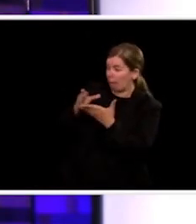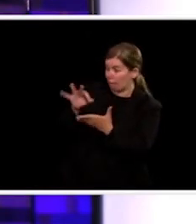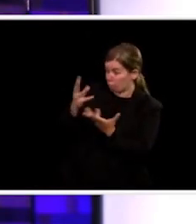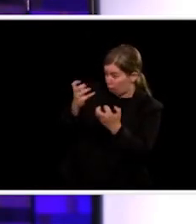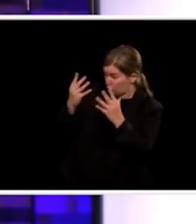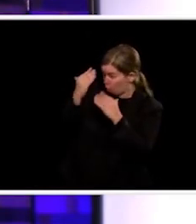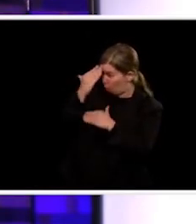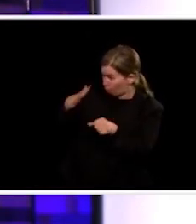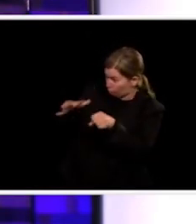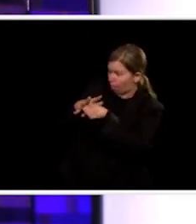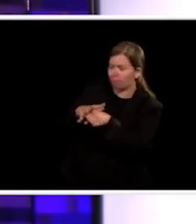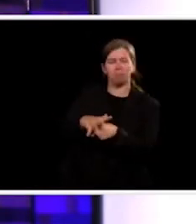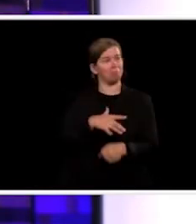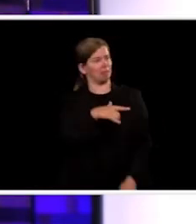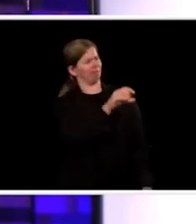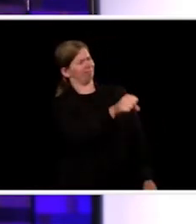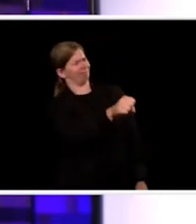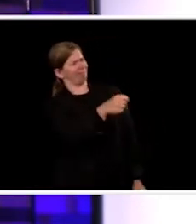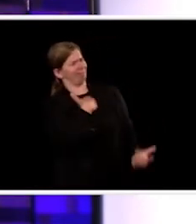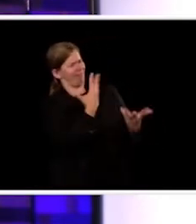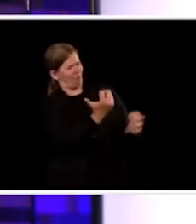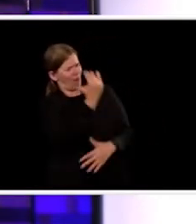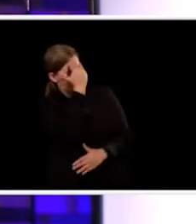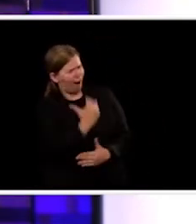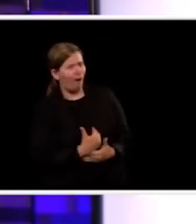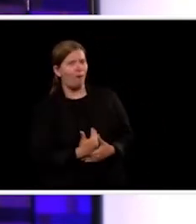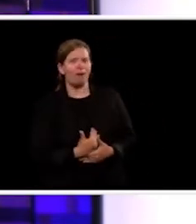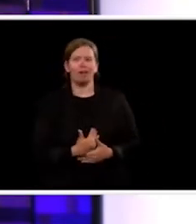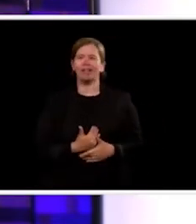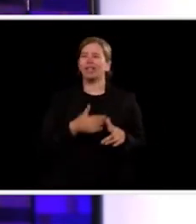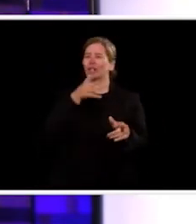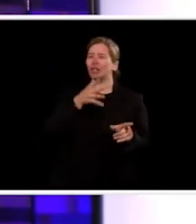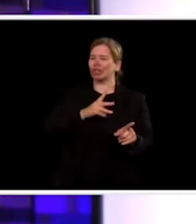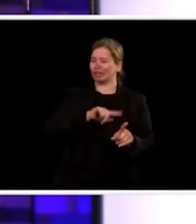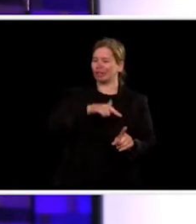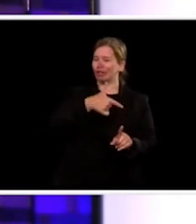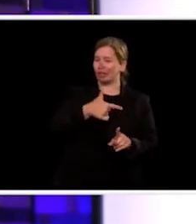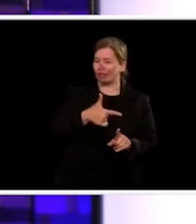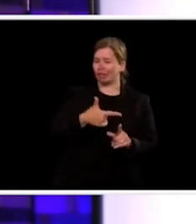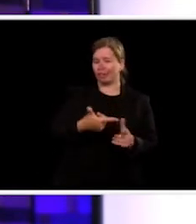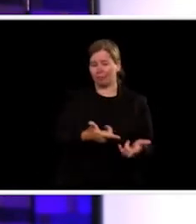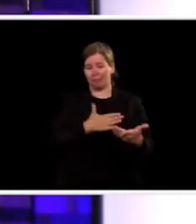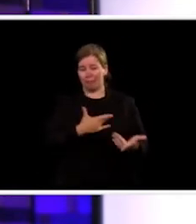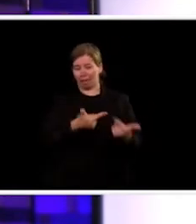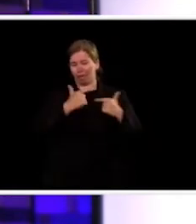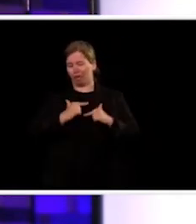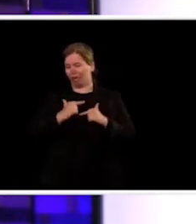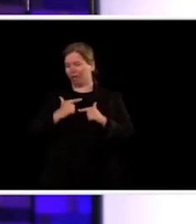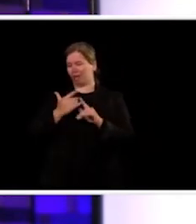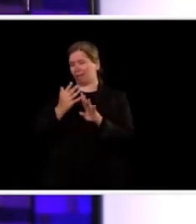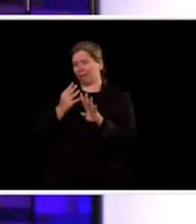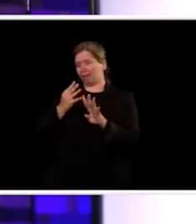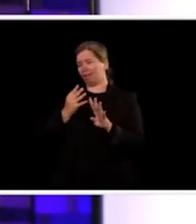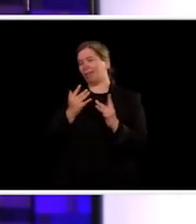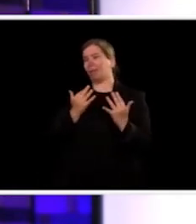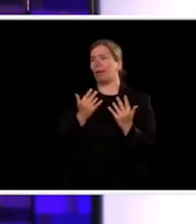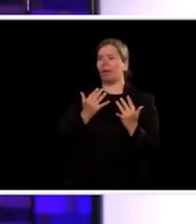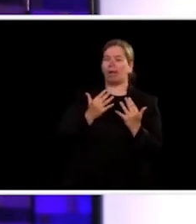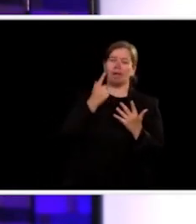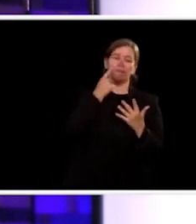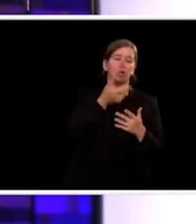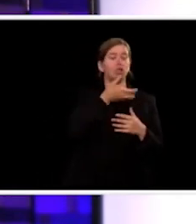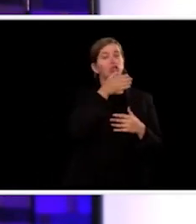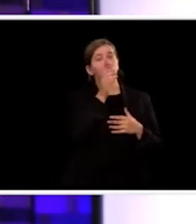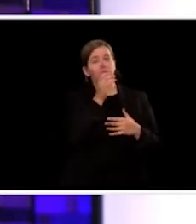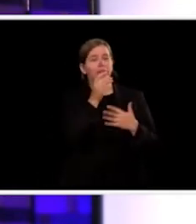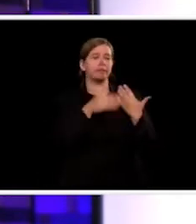know." Yes, I want to know. She was next up to order, and then I, and then the wait for drinks that goes on in such a